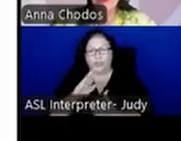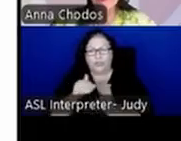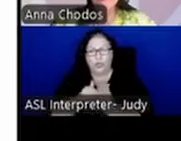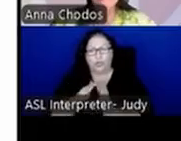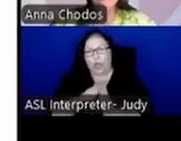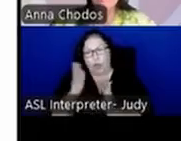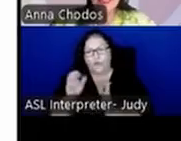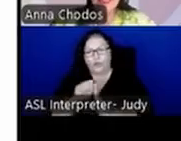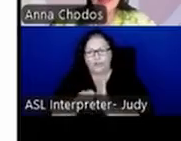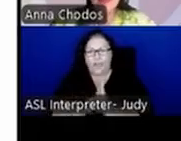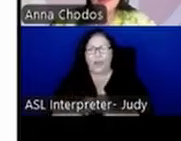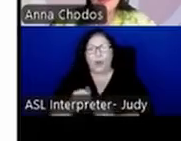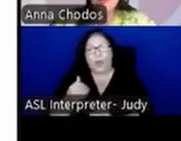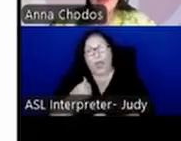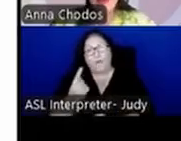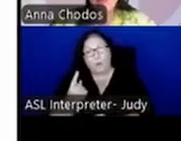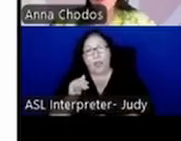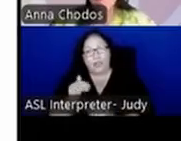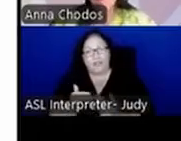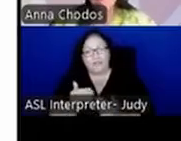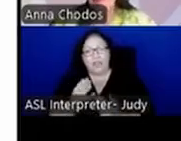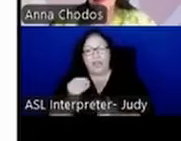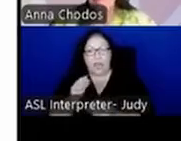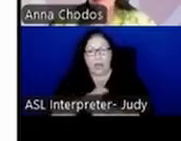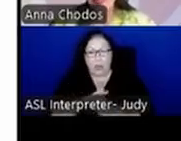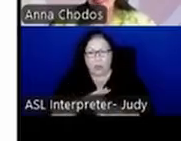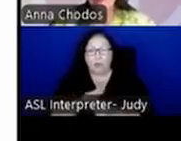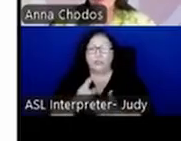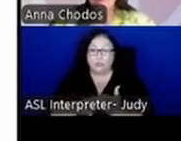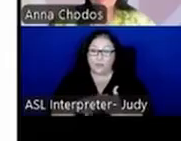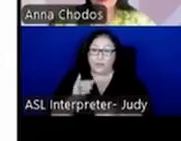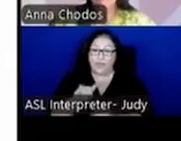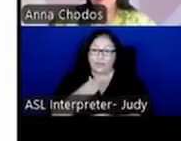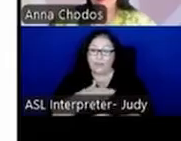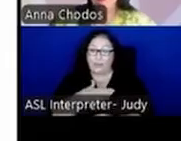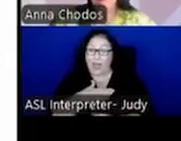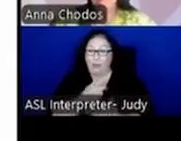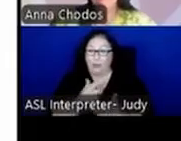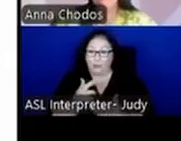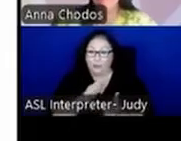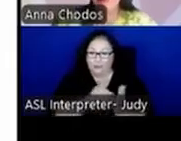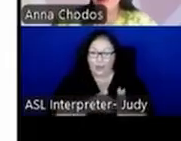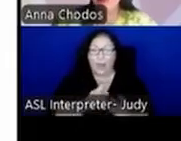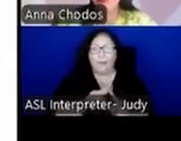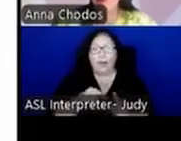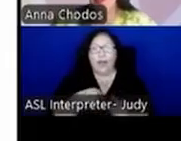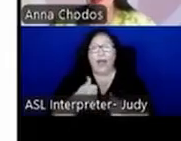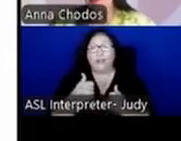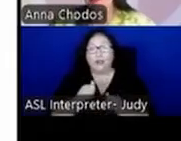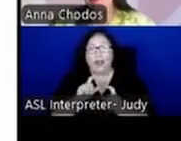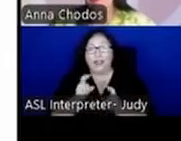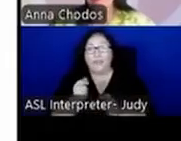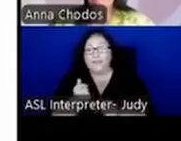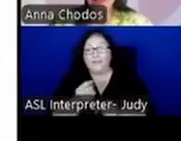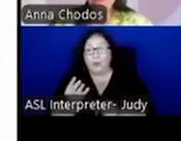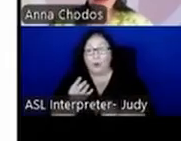So sometimes that will be my catch-all resource, but I try actually to give fewer resources but higher impact for that person. If it's